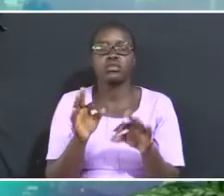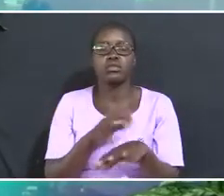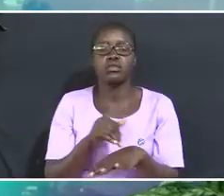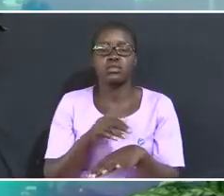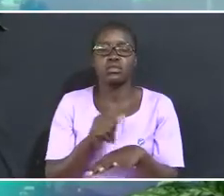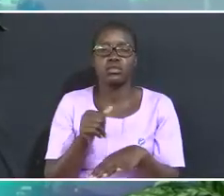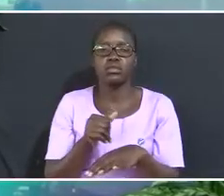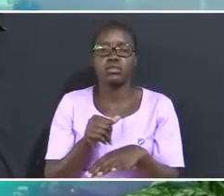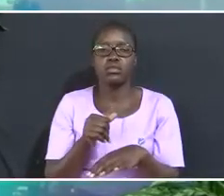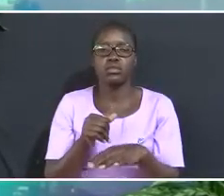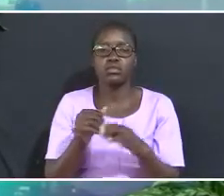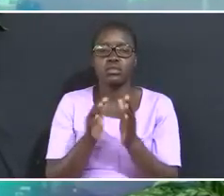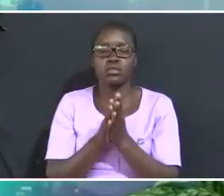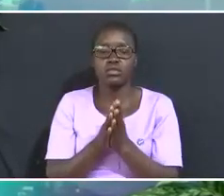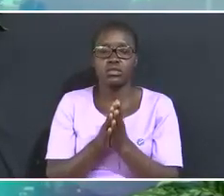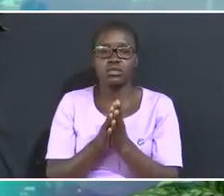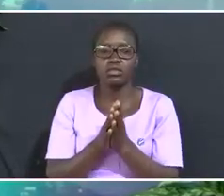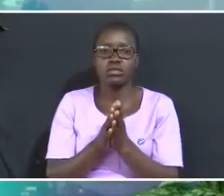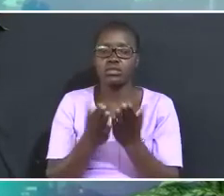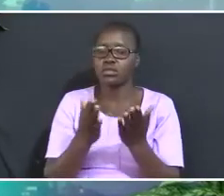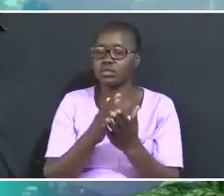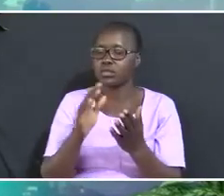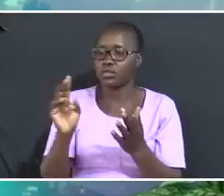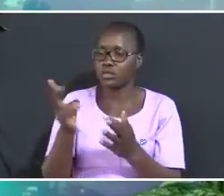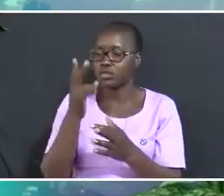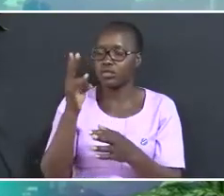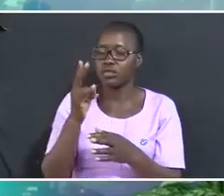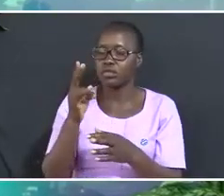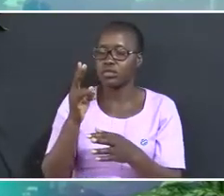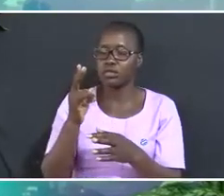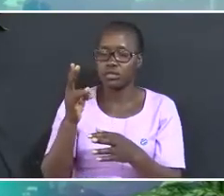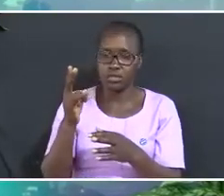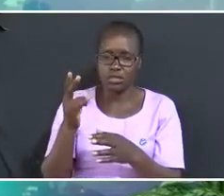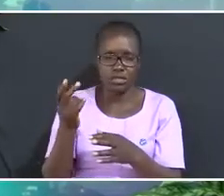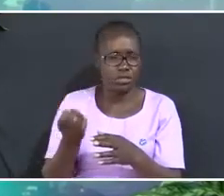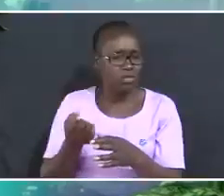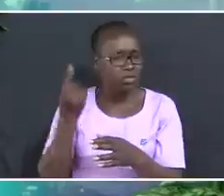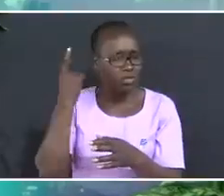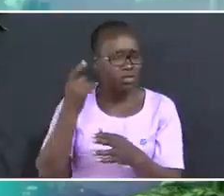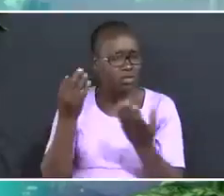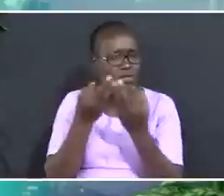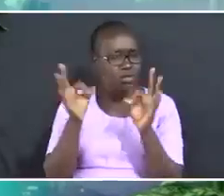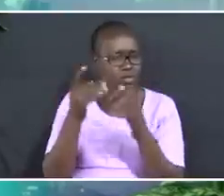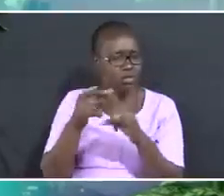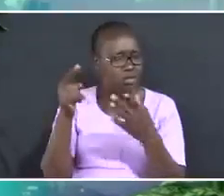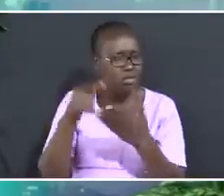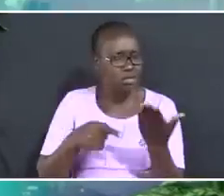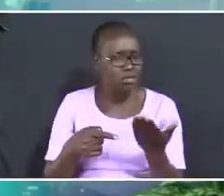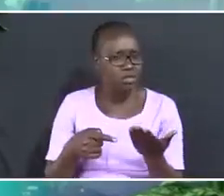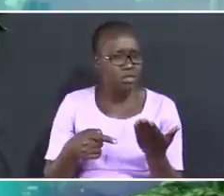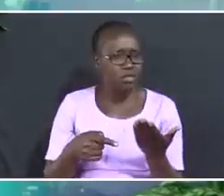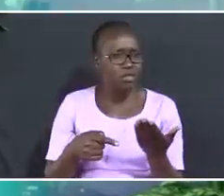talking in the Seventh-day Adventist understanding. It is freedom from what?